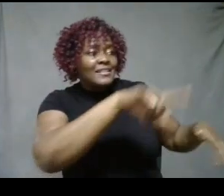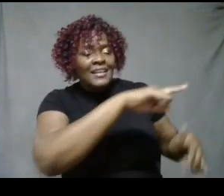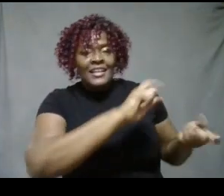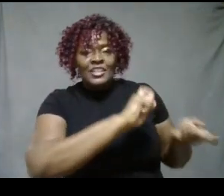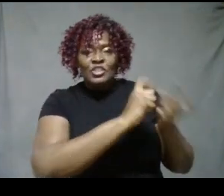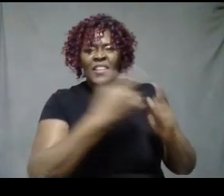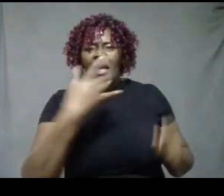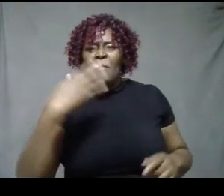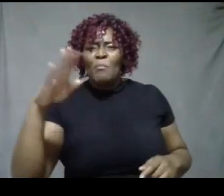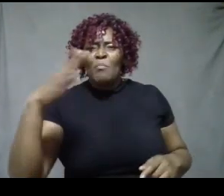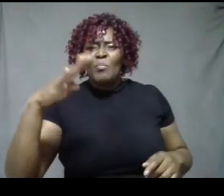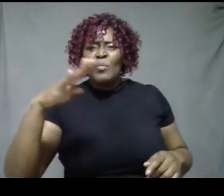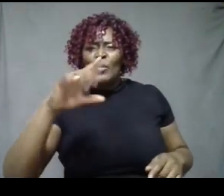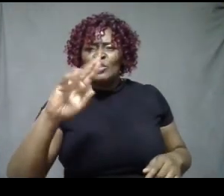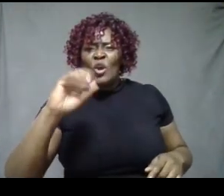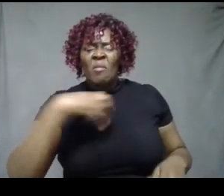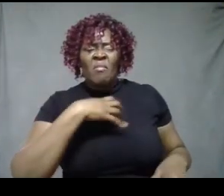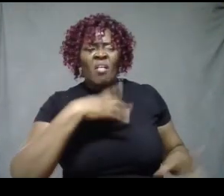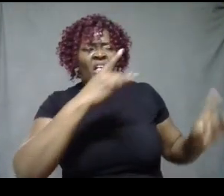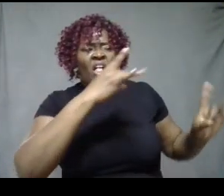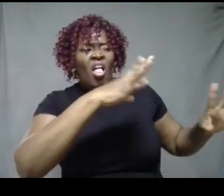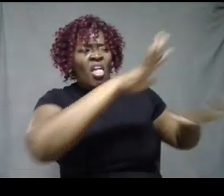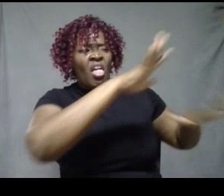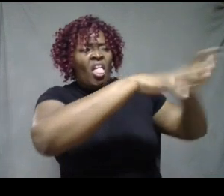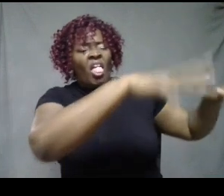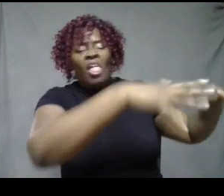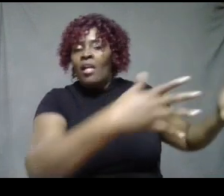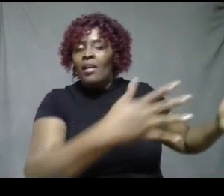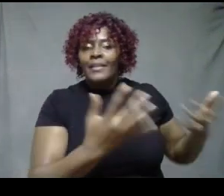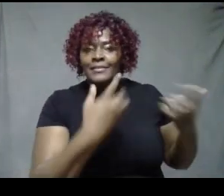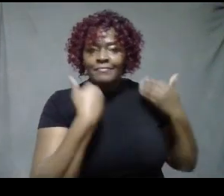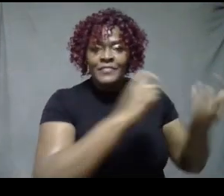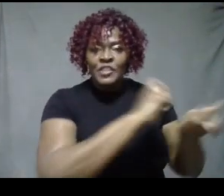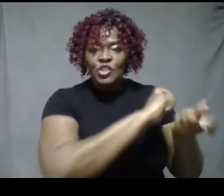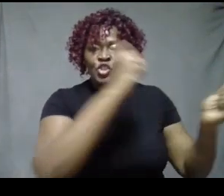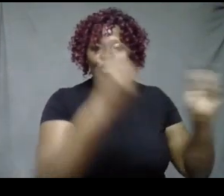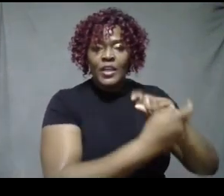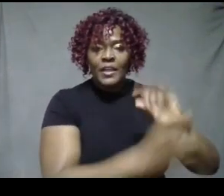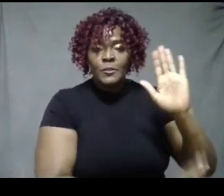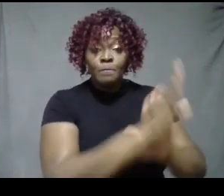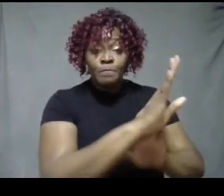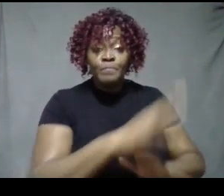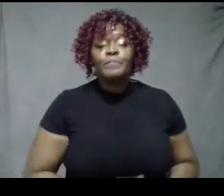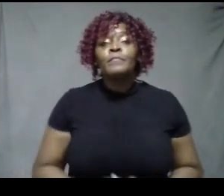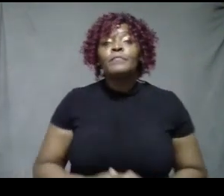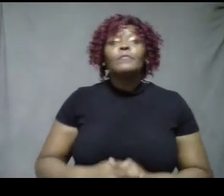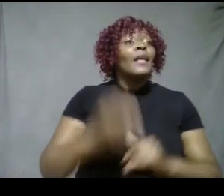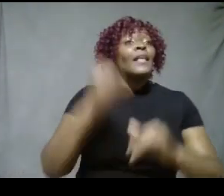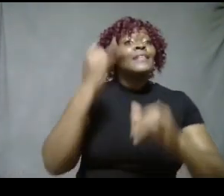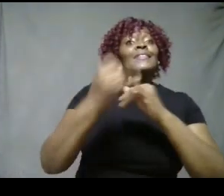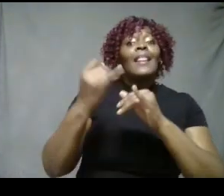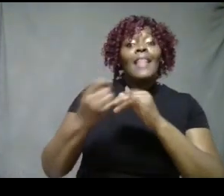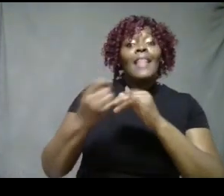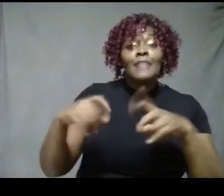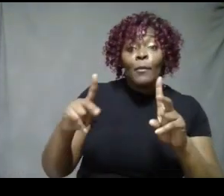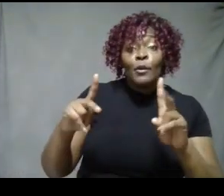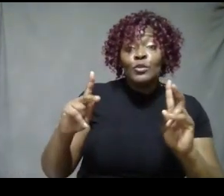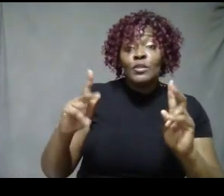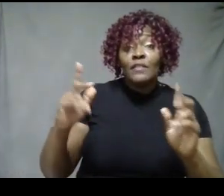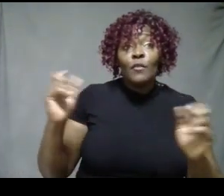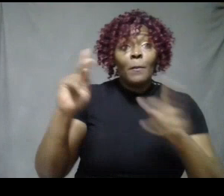tarp. Thanks. Thank you. Are there any other? This is last call for in-person public comments. Seeing none, in-person